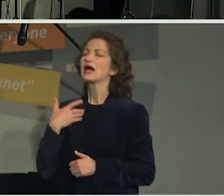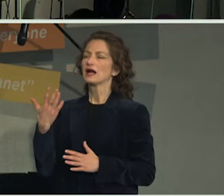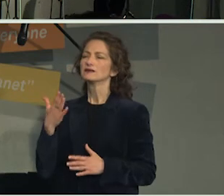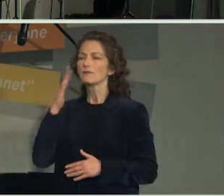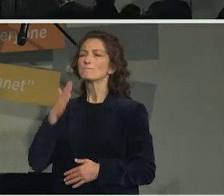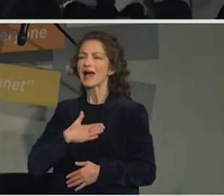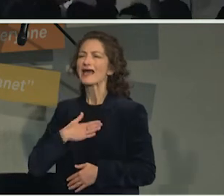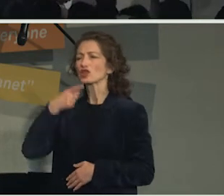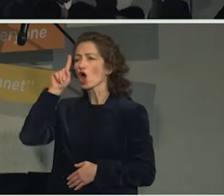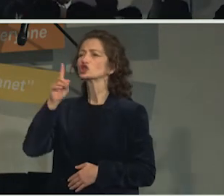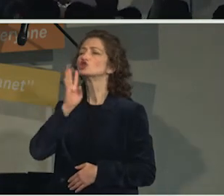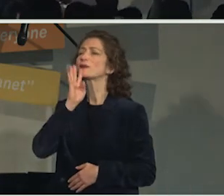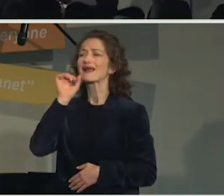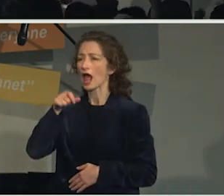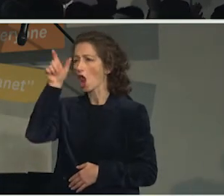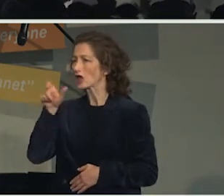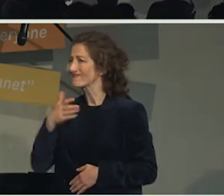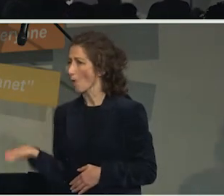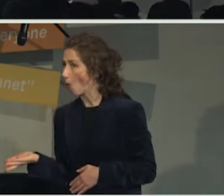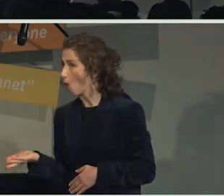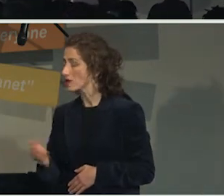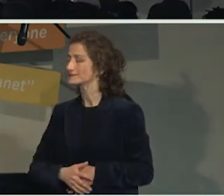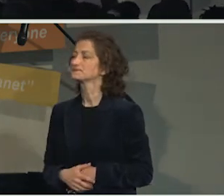at? Yeah.